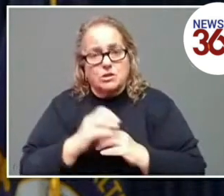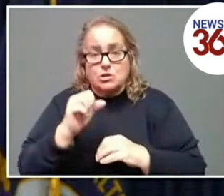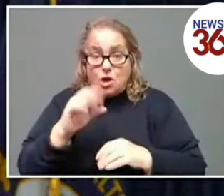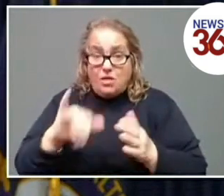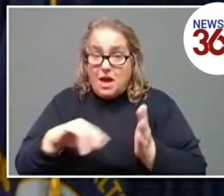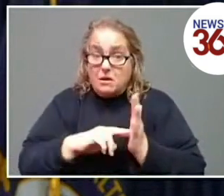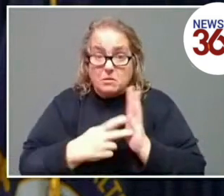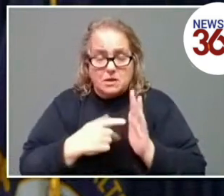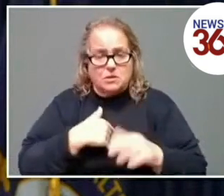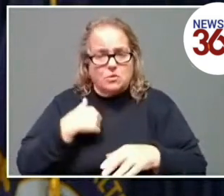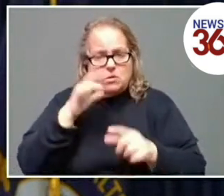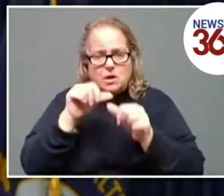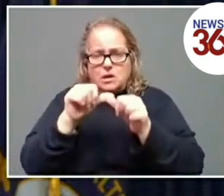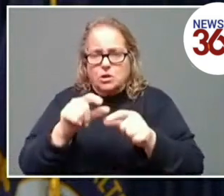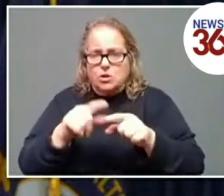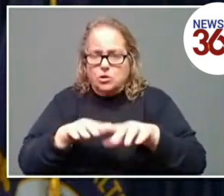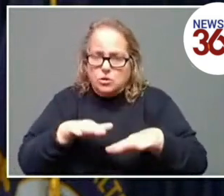other and push through this.